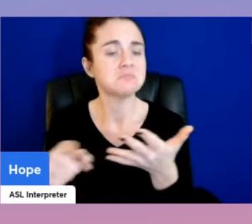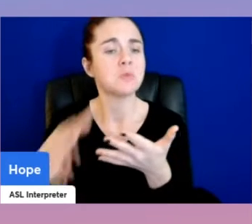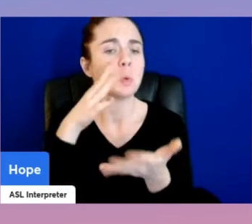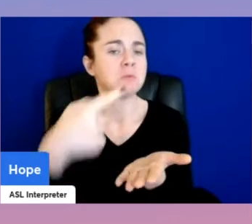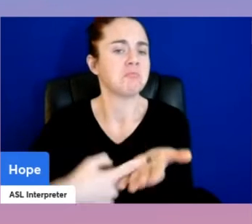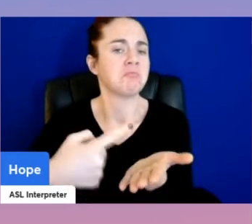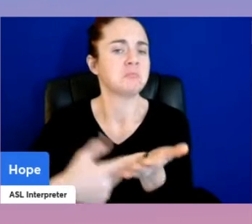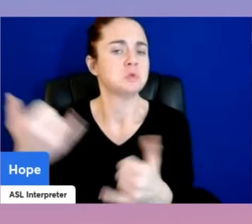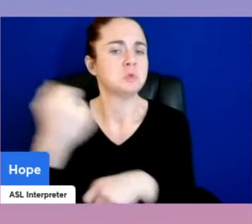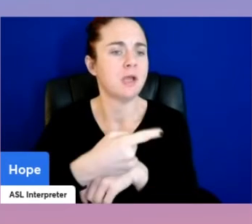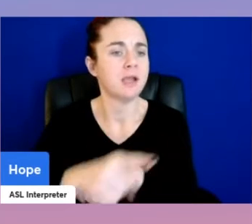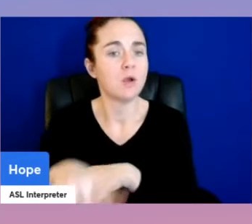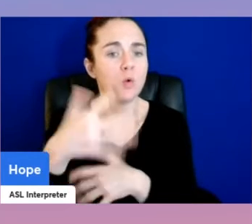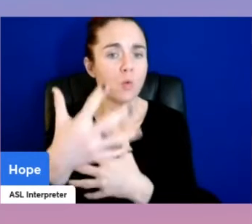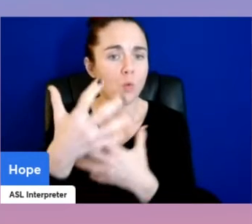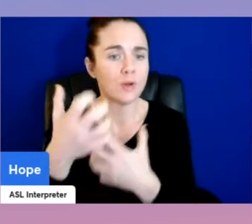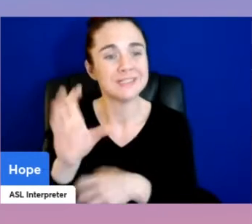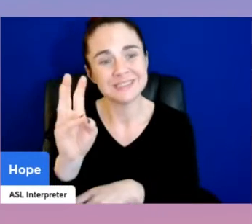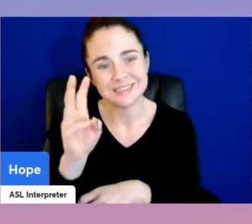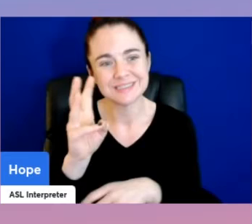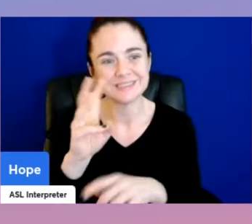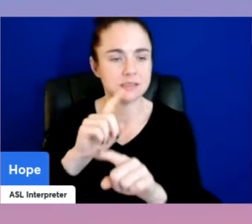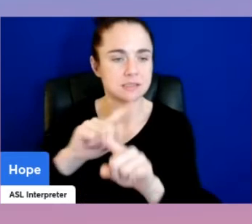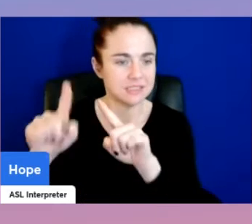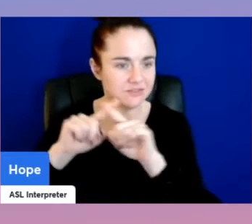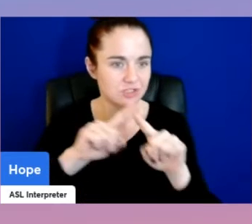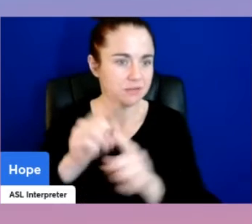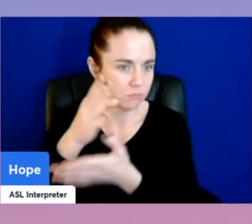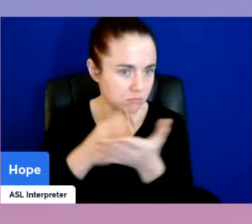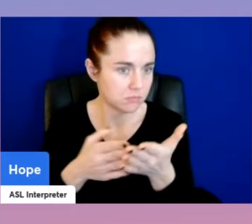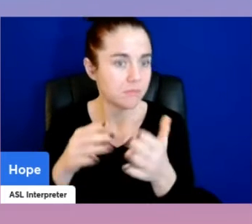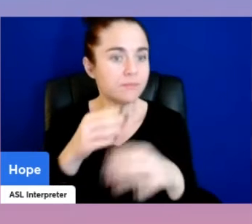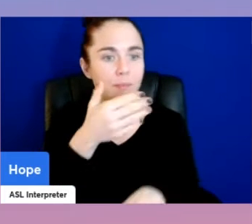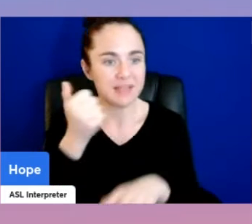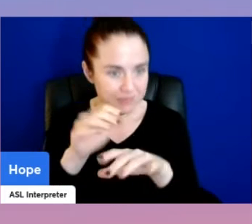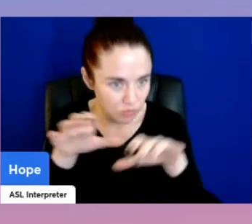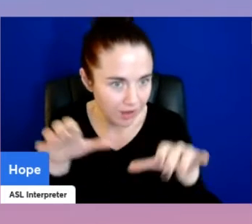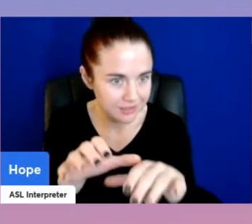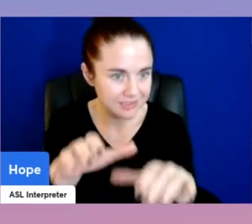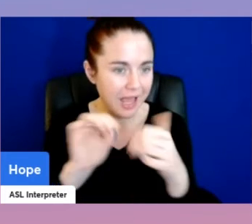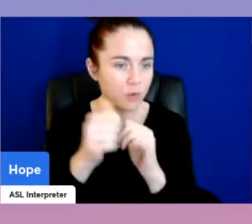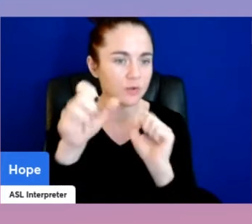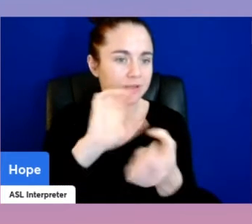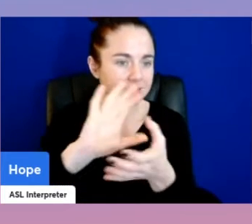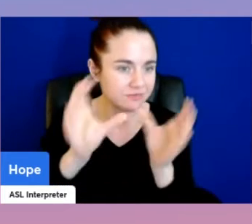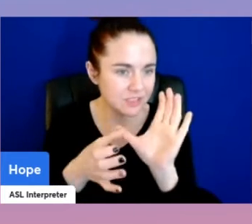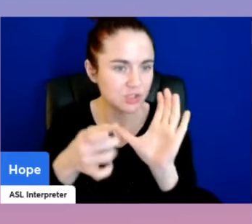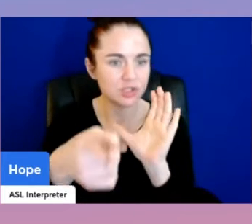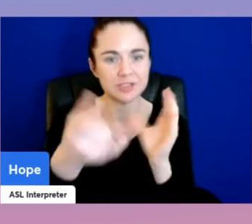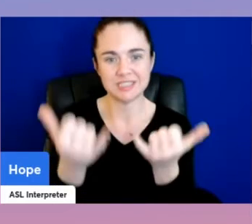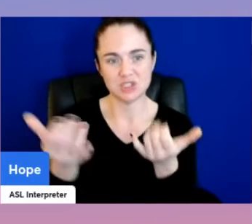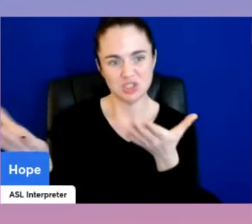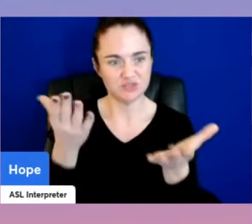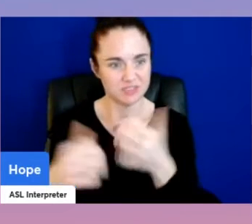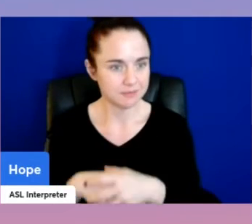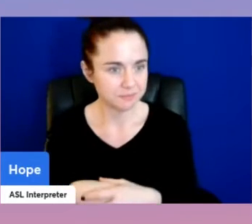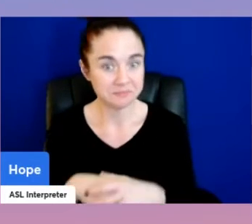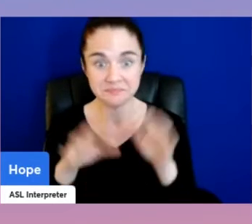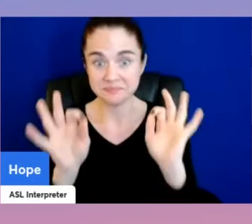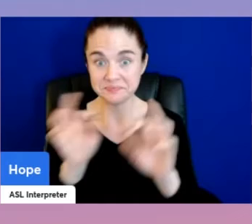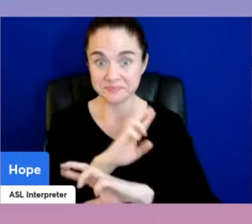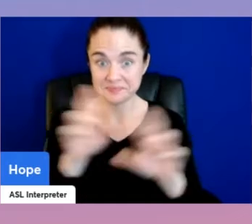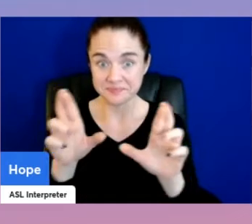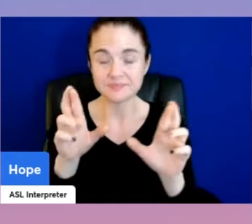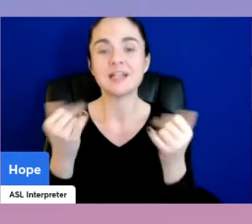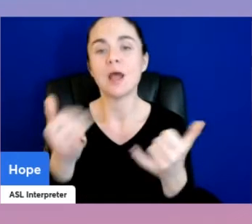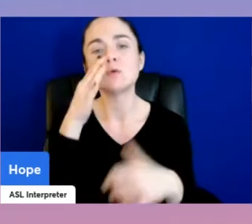today, covering 6 different aspects of best practices for configuring Azure Kubernetes Service. So here we go. First, let's start